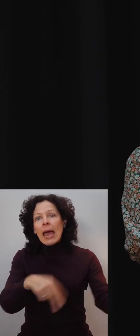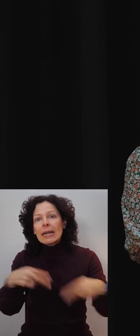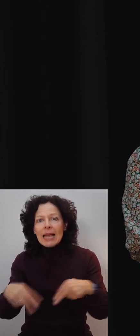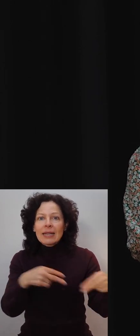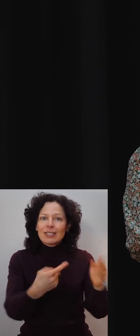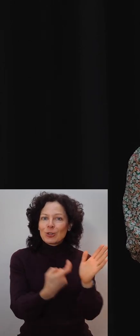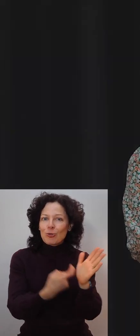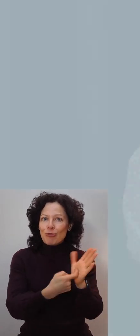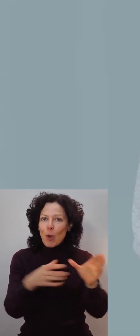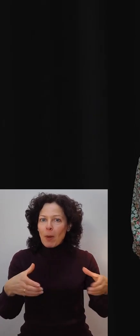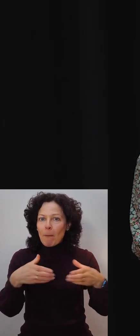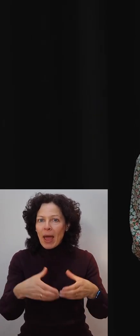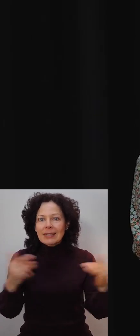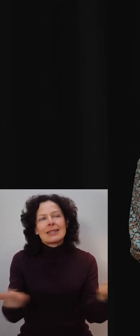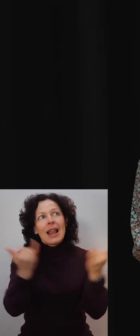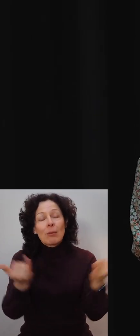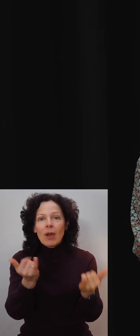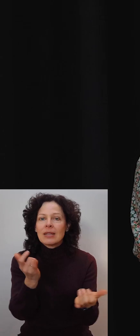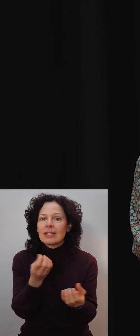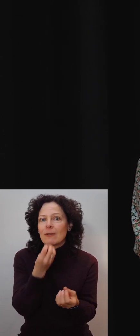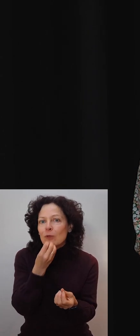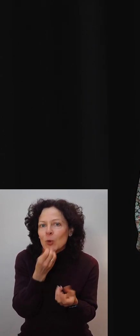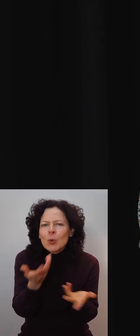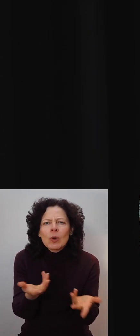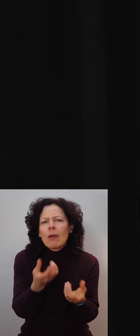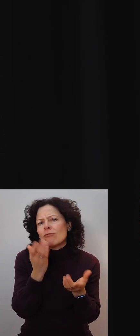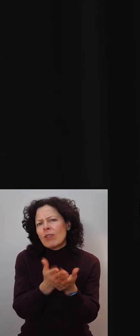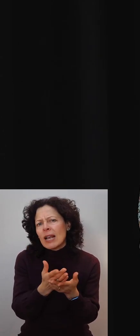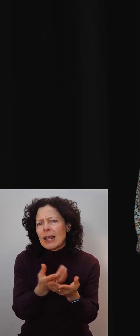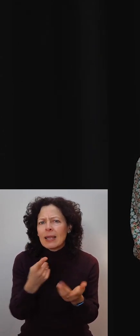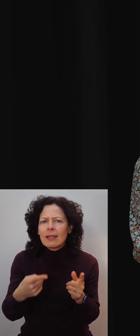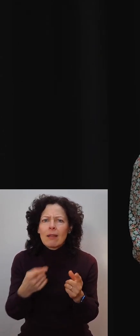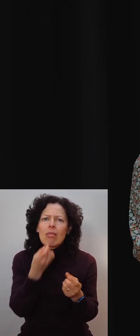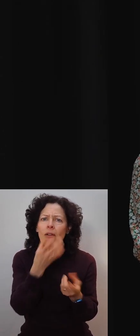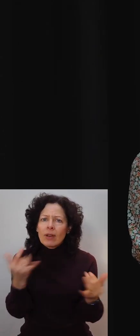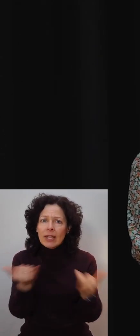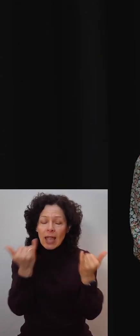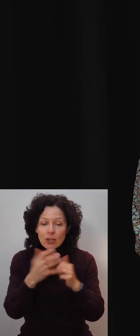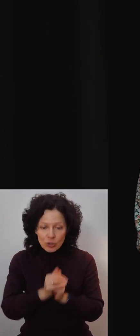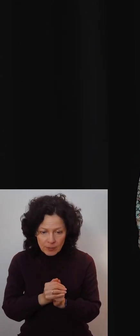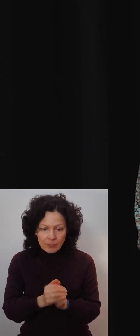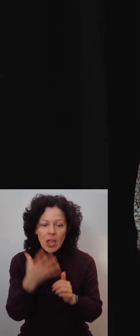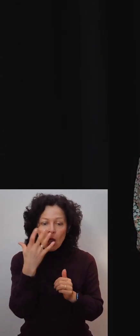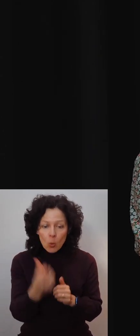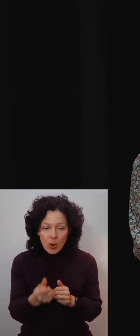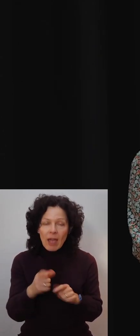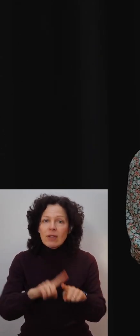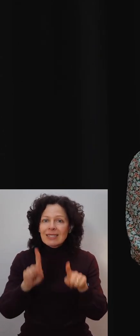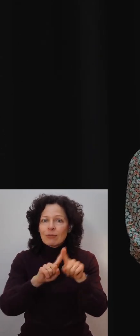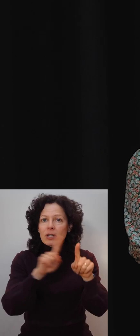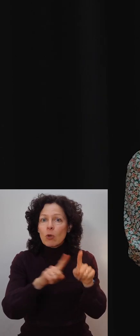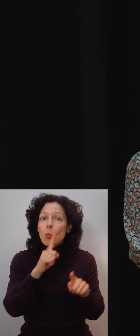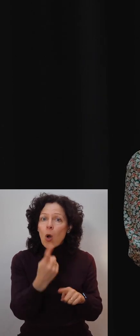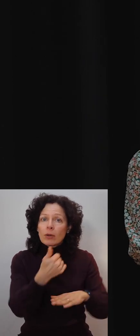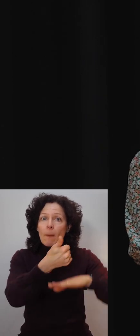was a really positive occasion. We have 4 brilliant community liaison workers. One of them is Portuguese Creole community